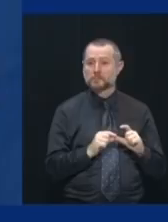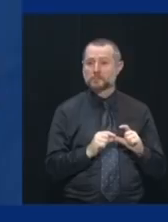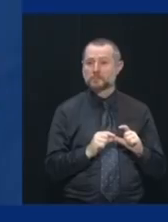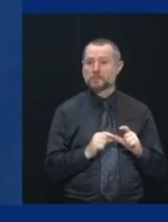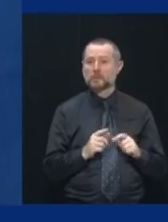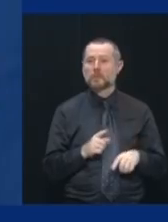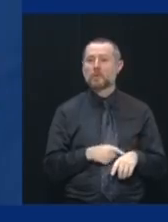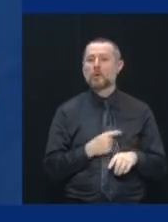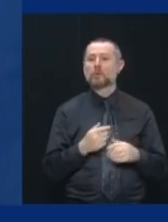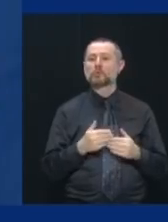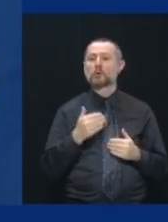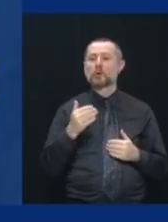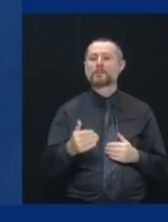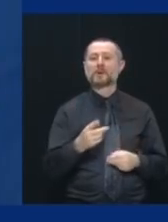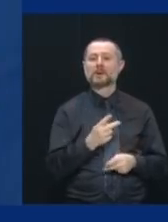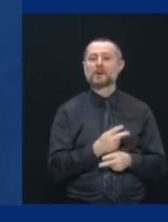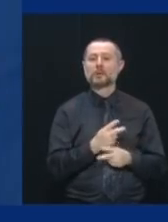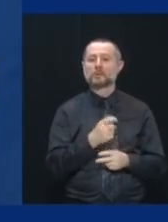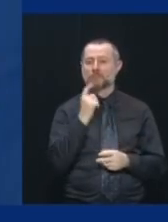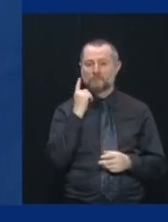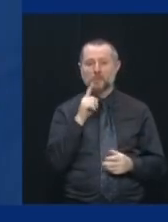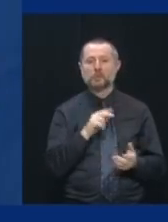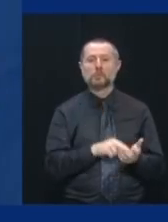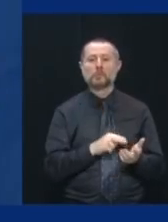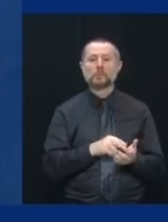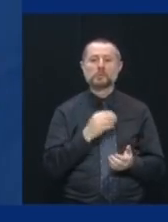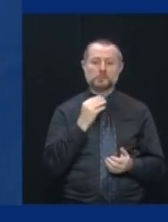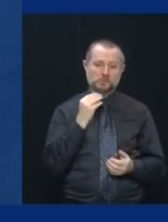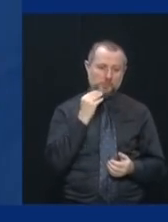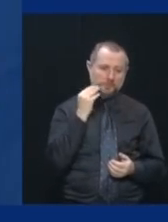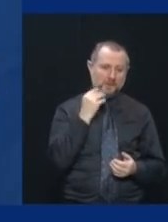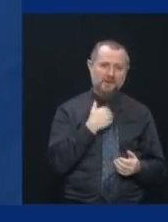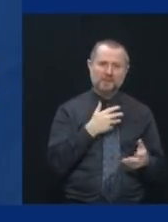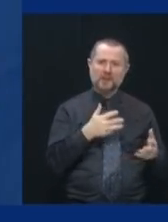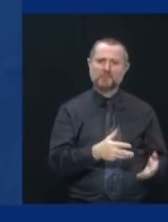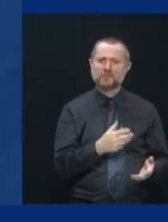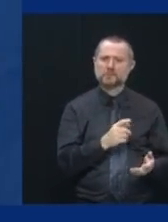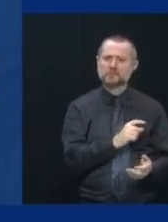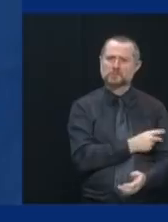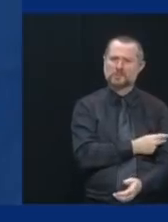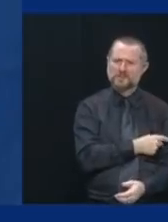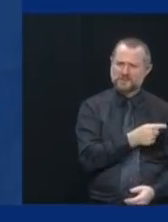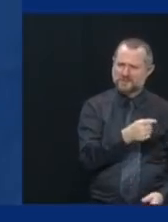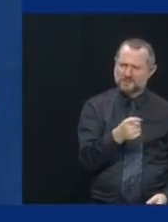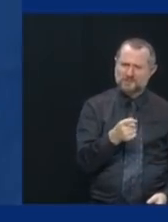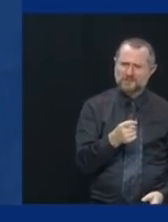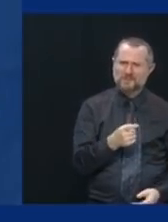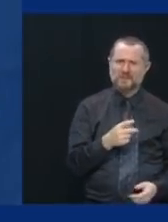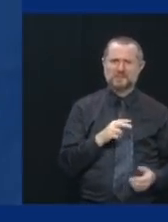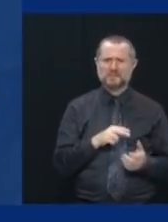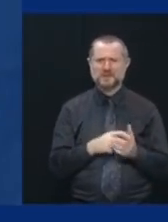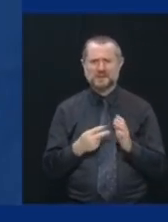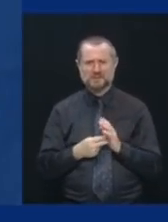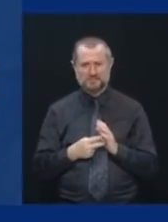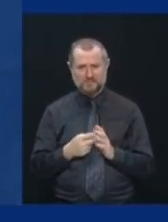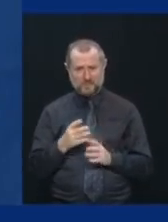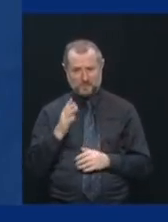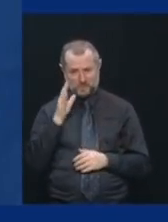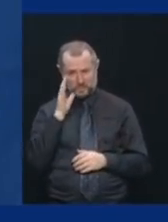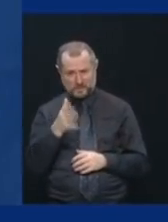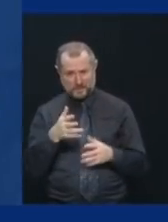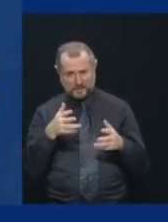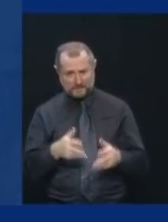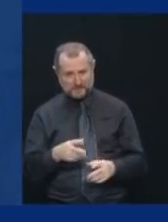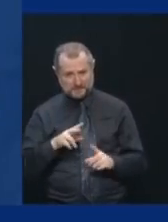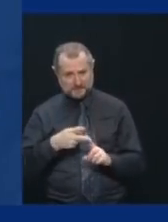that does nursing homes through pharmacies, et cetera. There will be excess second doses. Some people